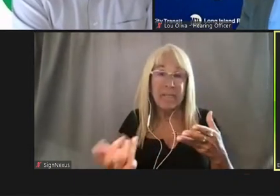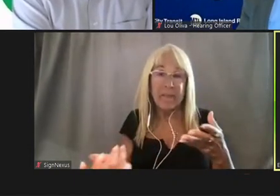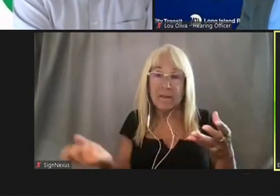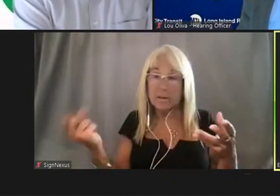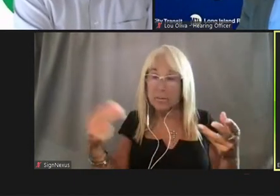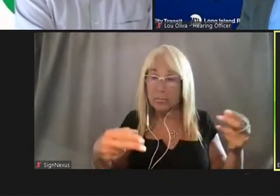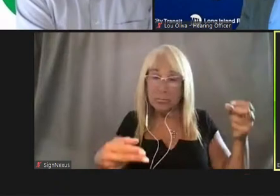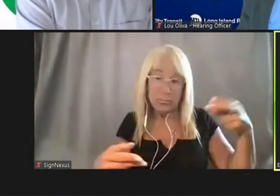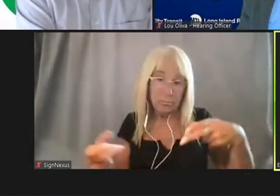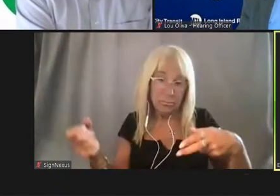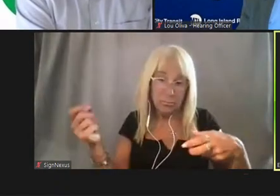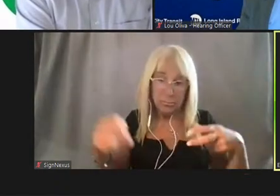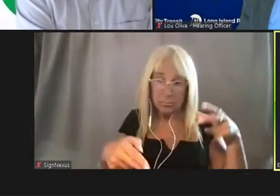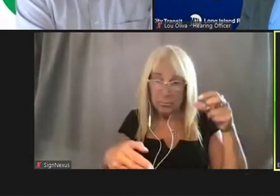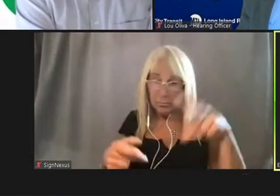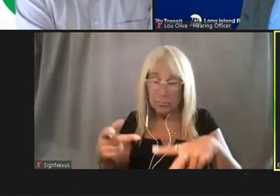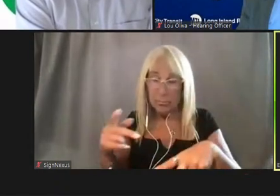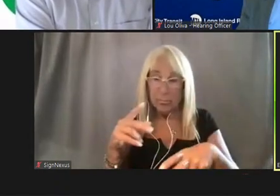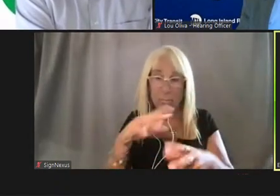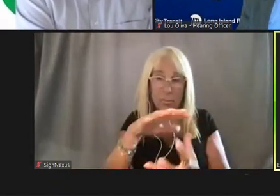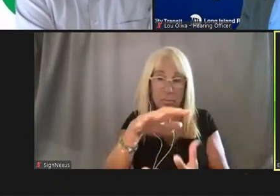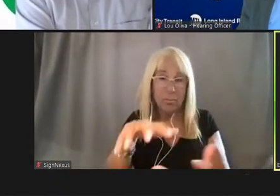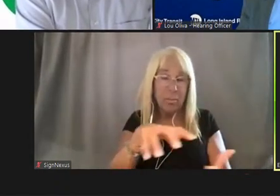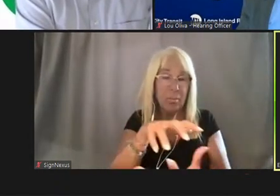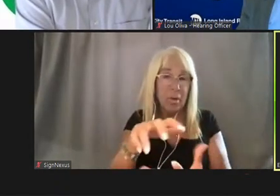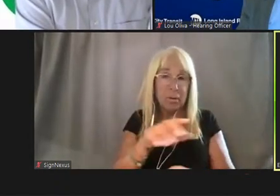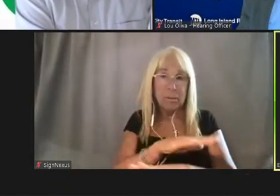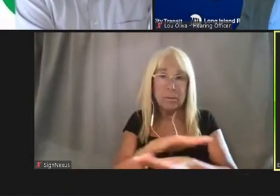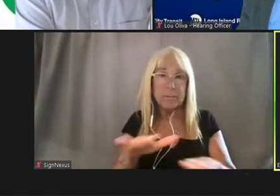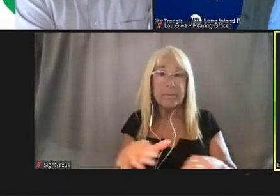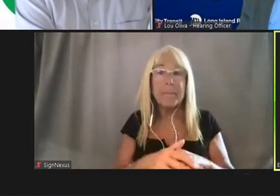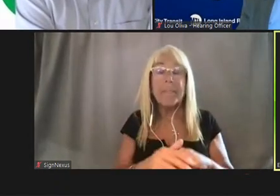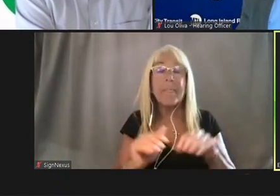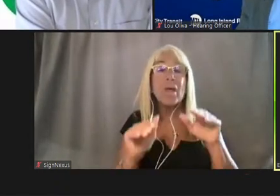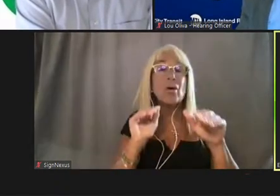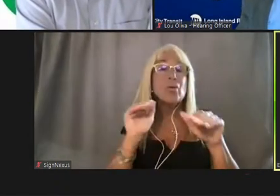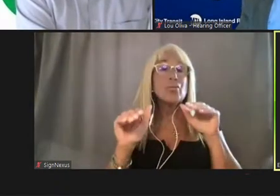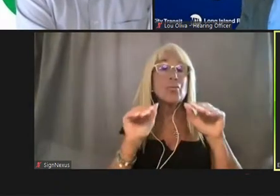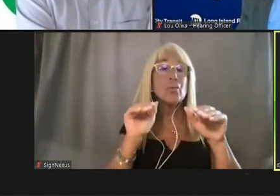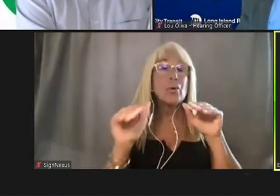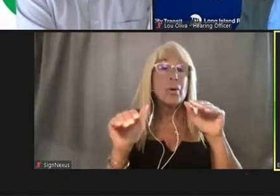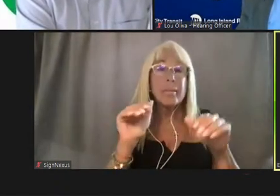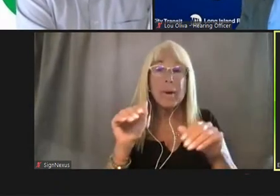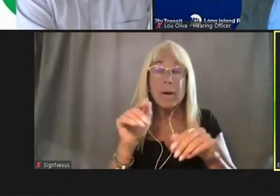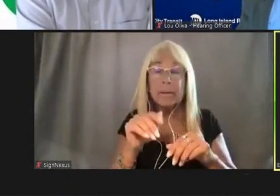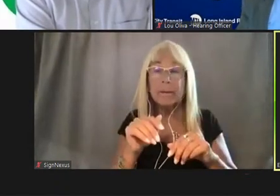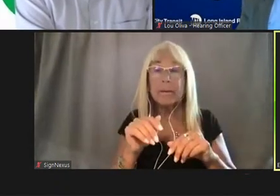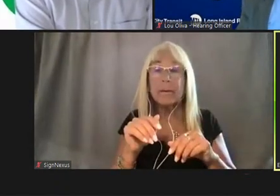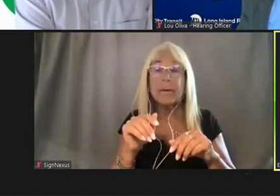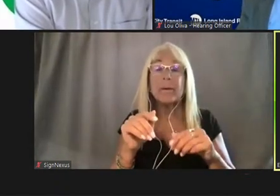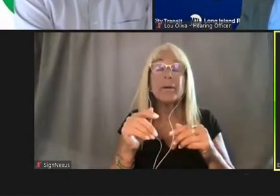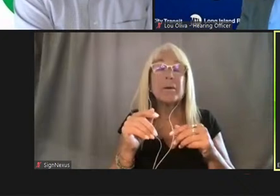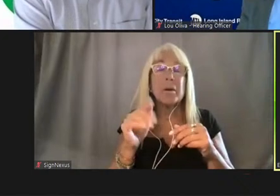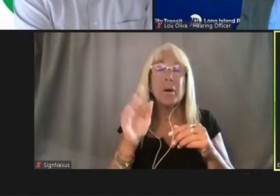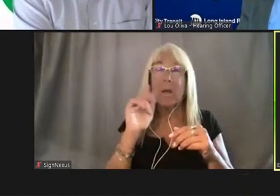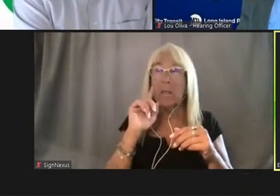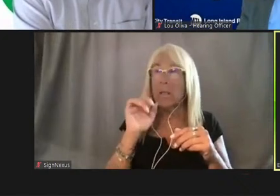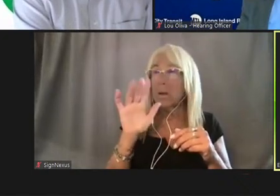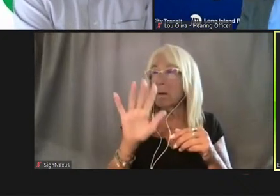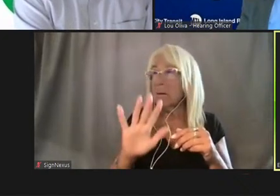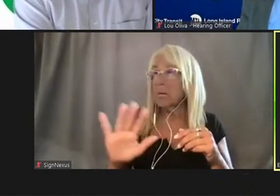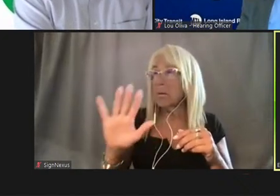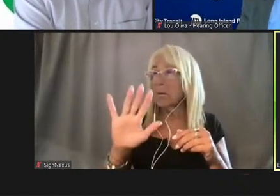I um I'd like to remind everyone that there were 11 a little over 11 000